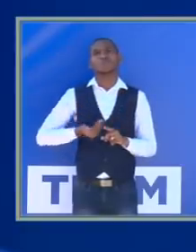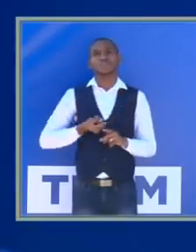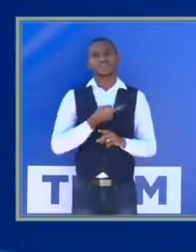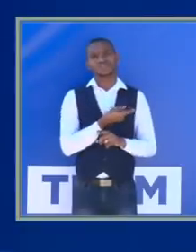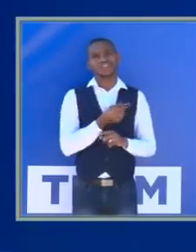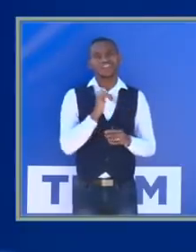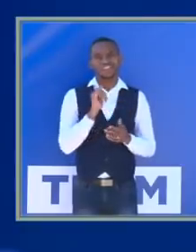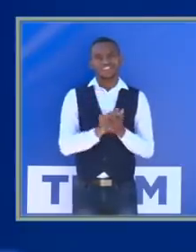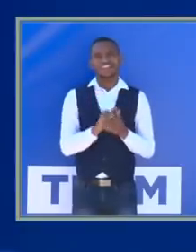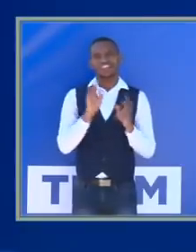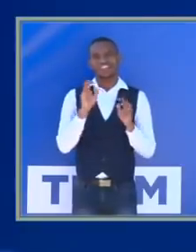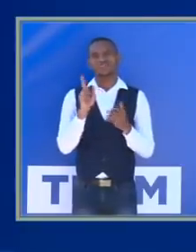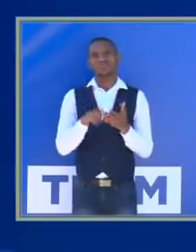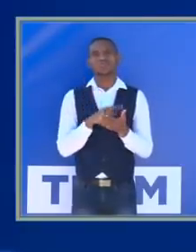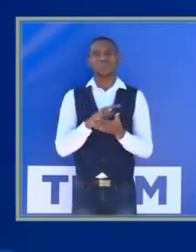Tabeu is wrong.